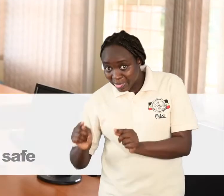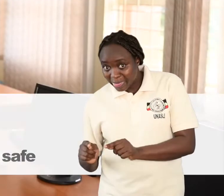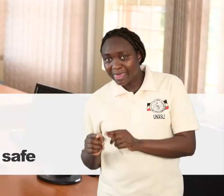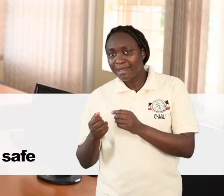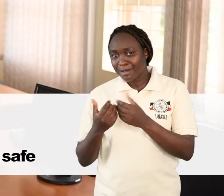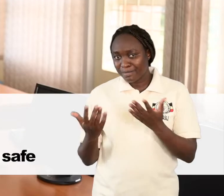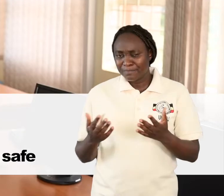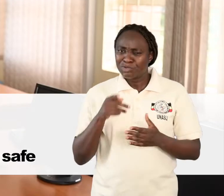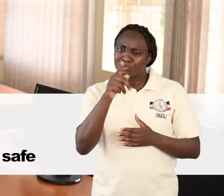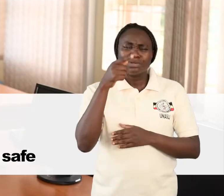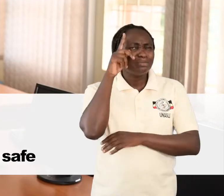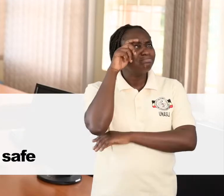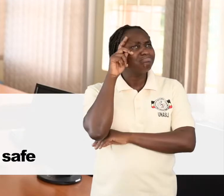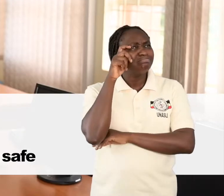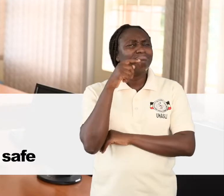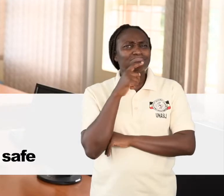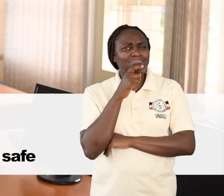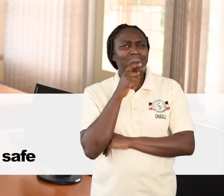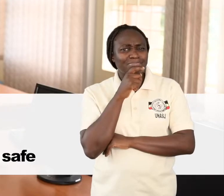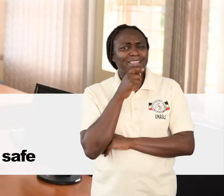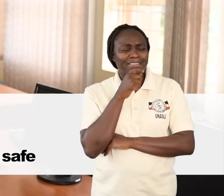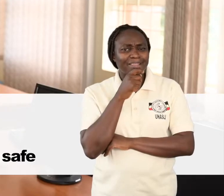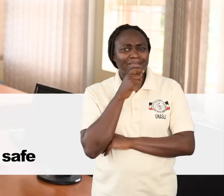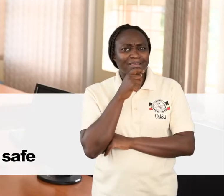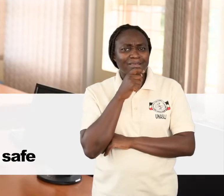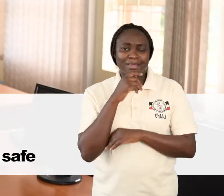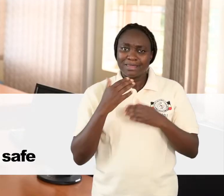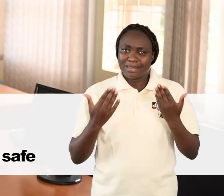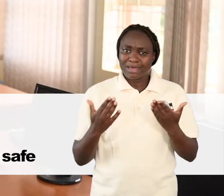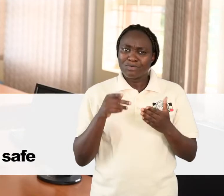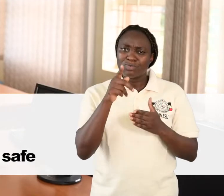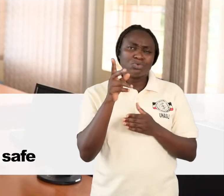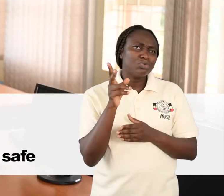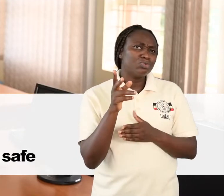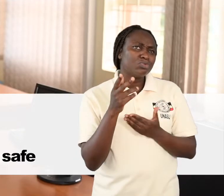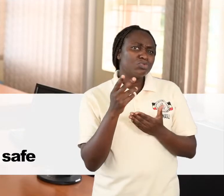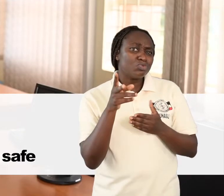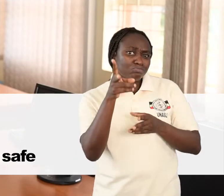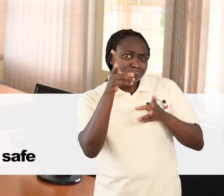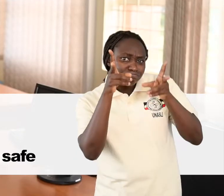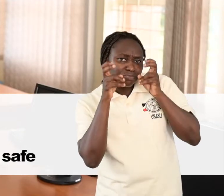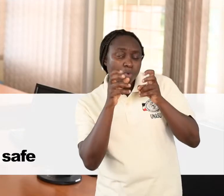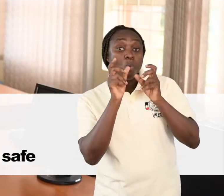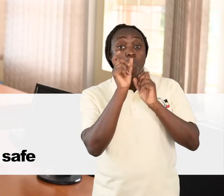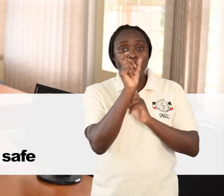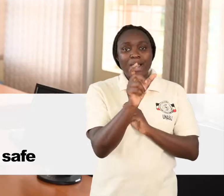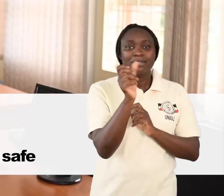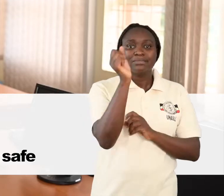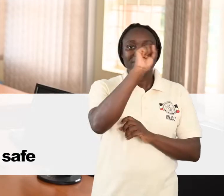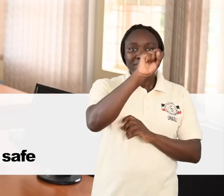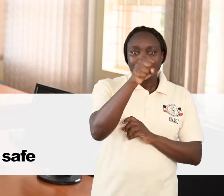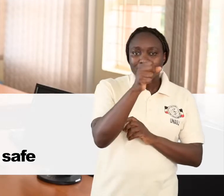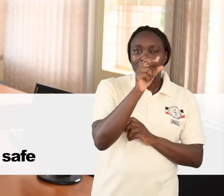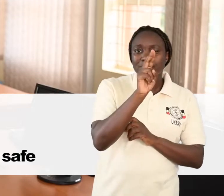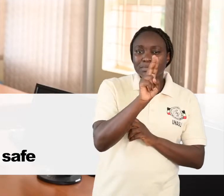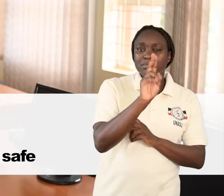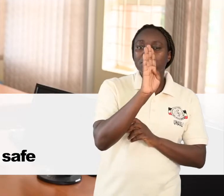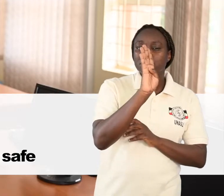think about it. When you hear the word subsets, what comes in your mind?